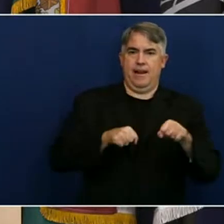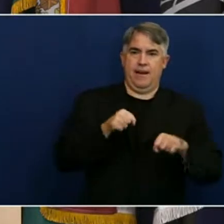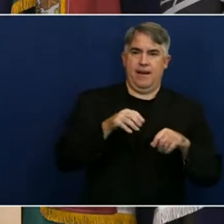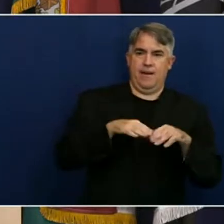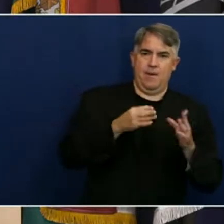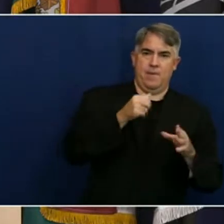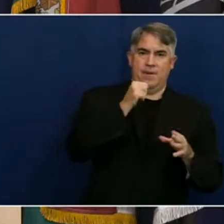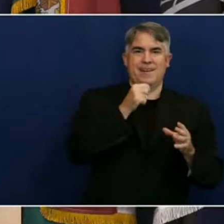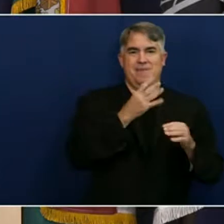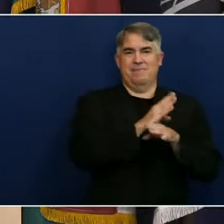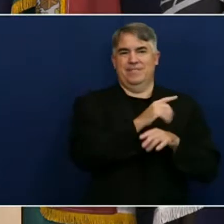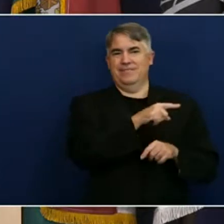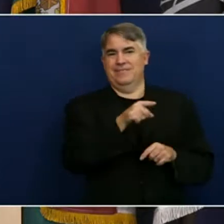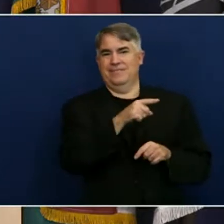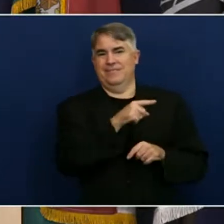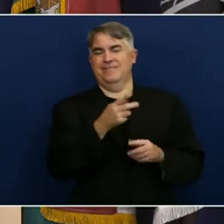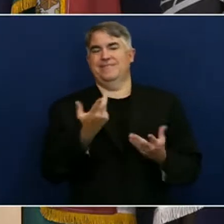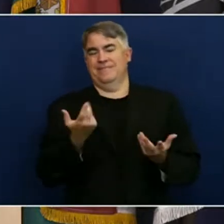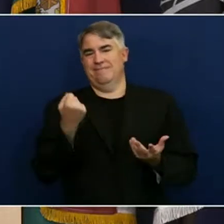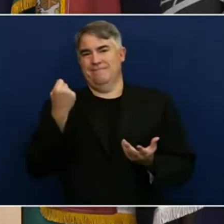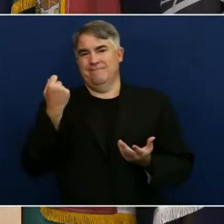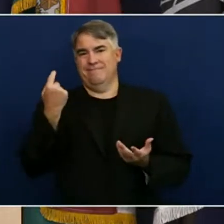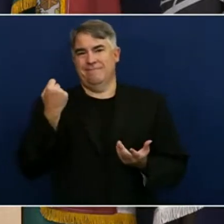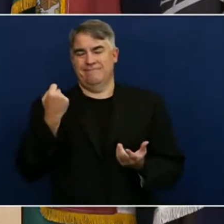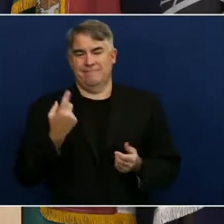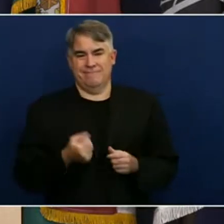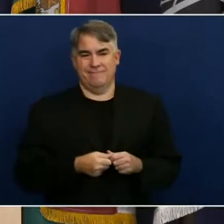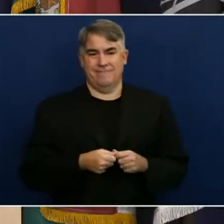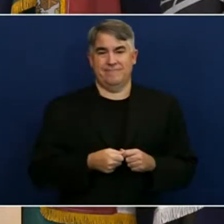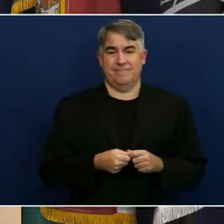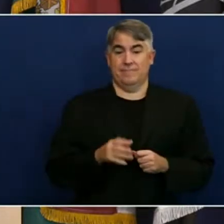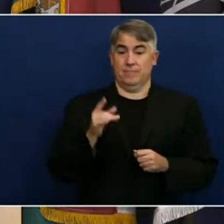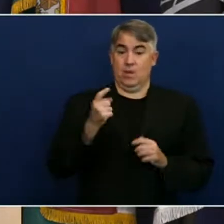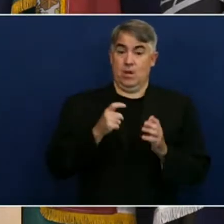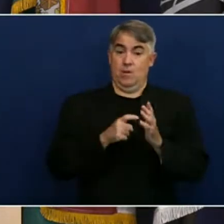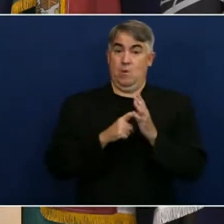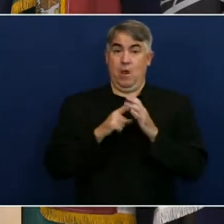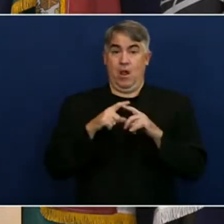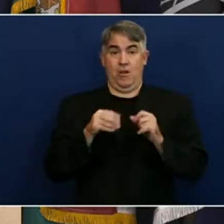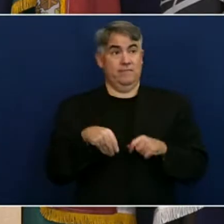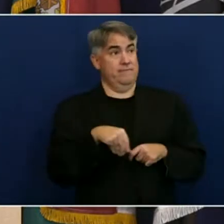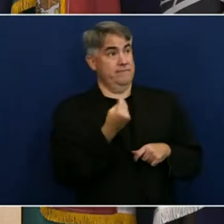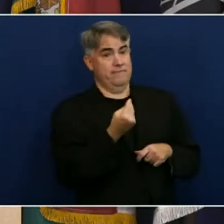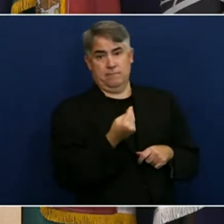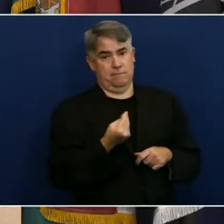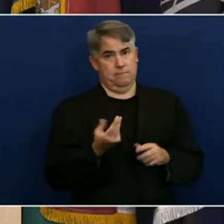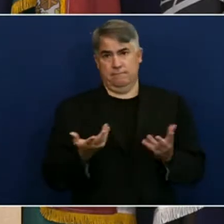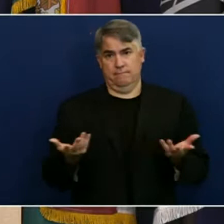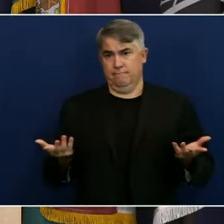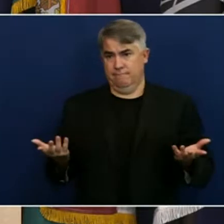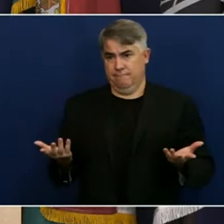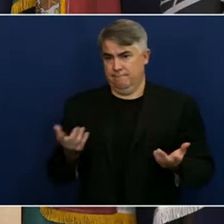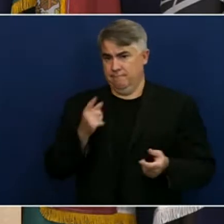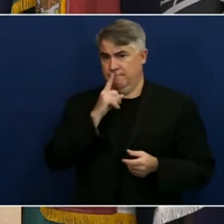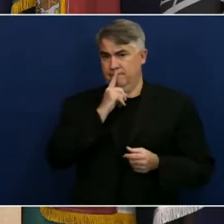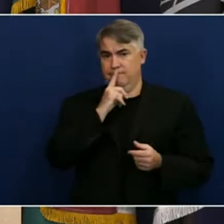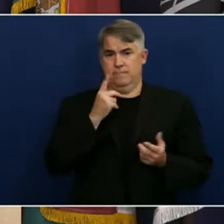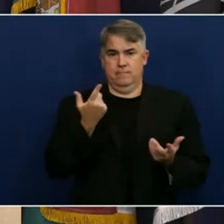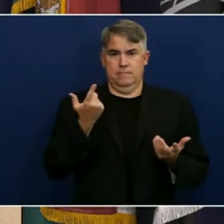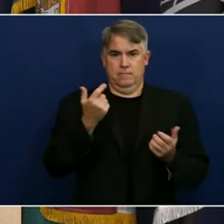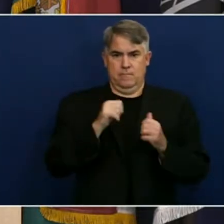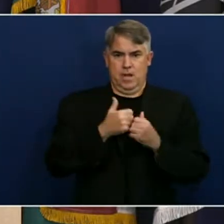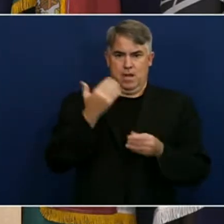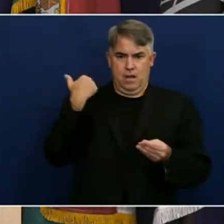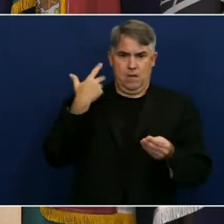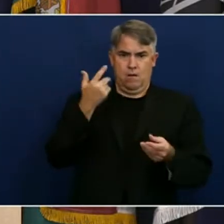effectively killed the notion of a vaccine passport, so there's no real way to tell who's vaccinated and who's not vaccinated. And so just taking a couple weeks